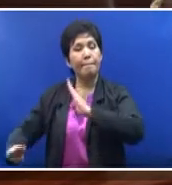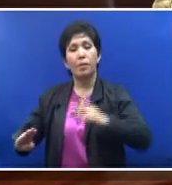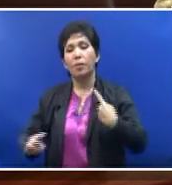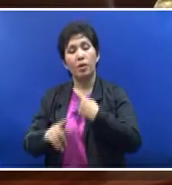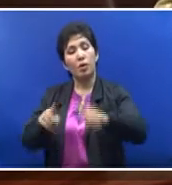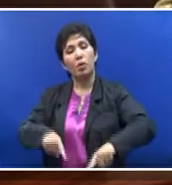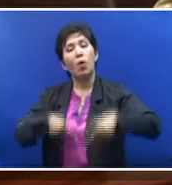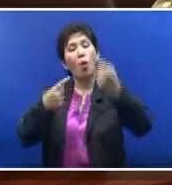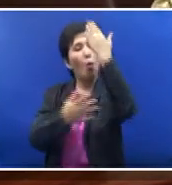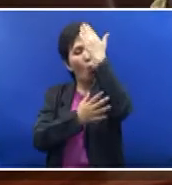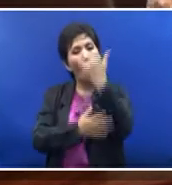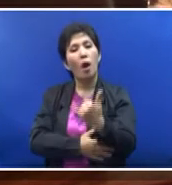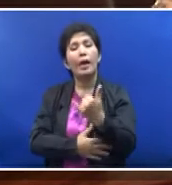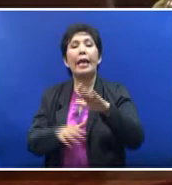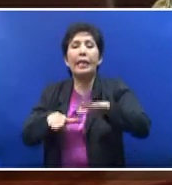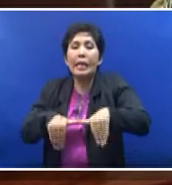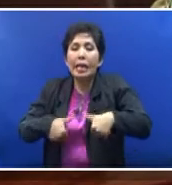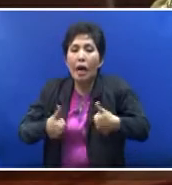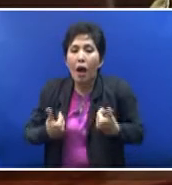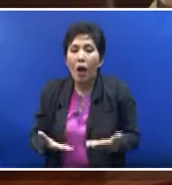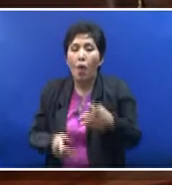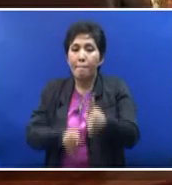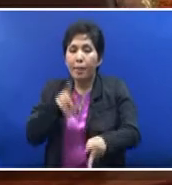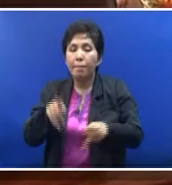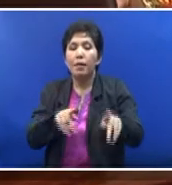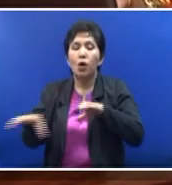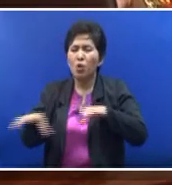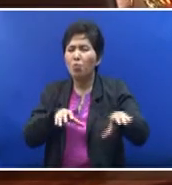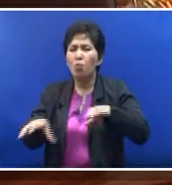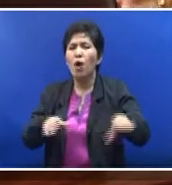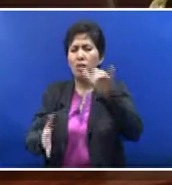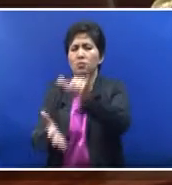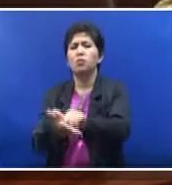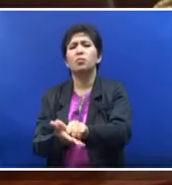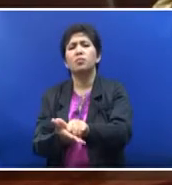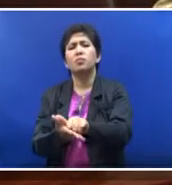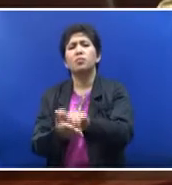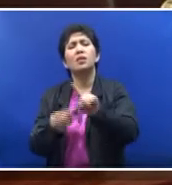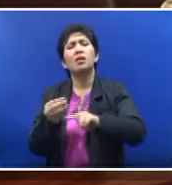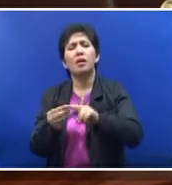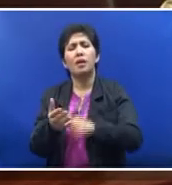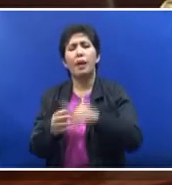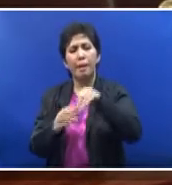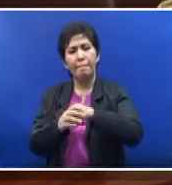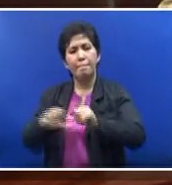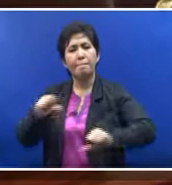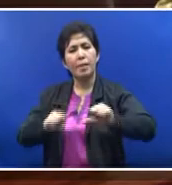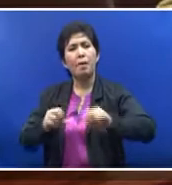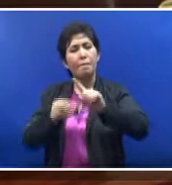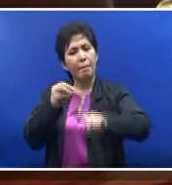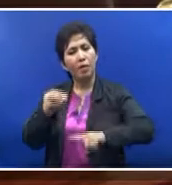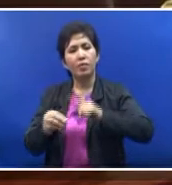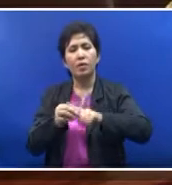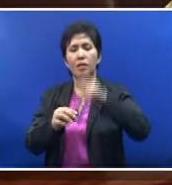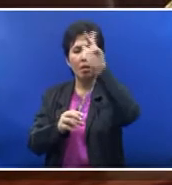to study why and how people do such things. Okay, political science, it is about the